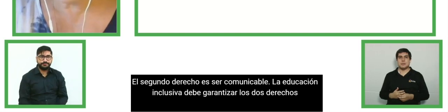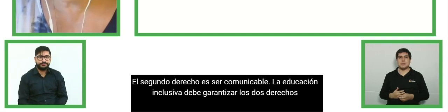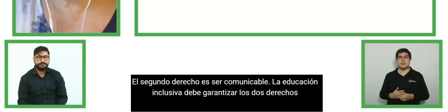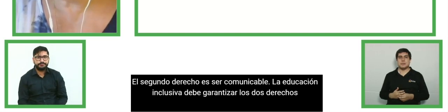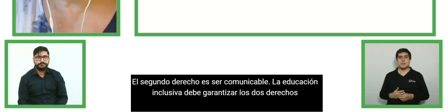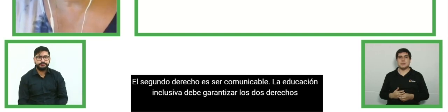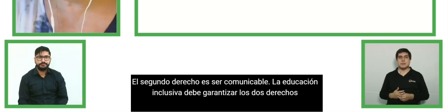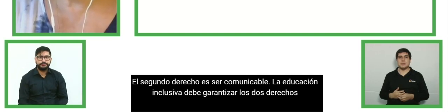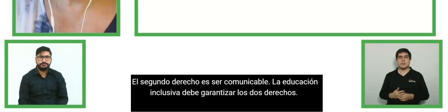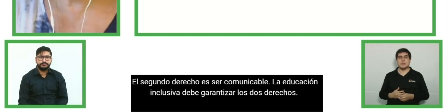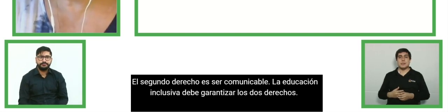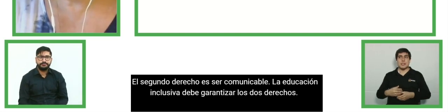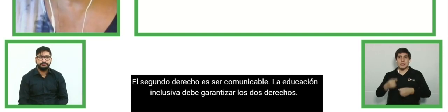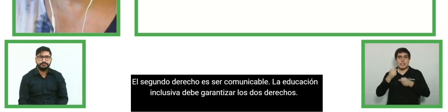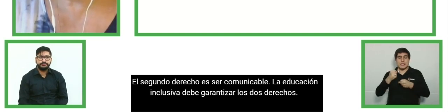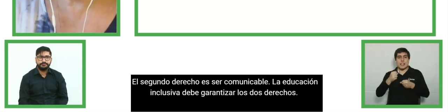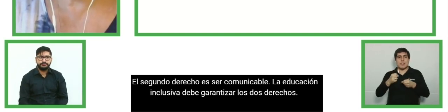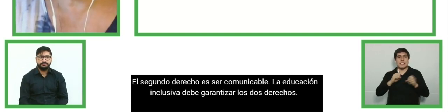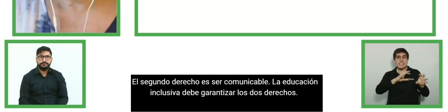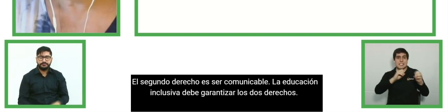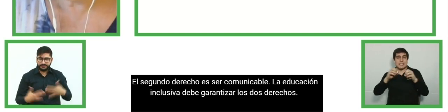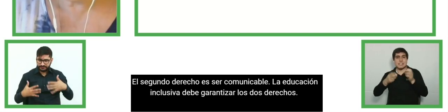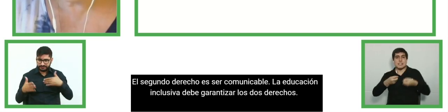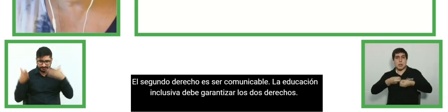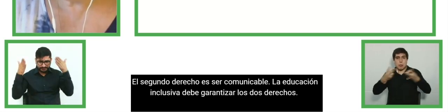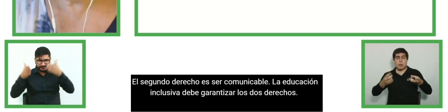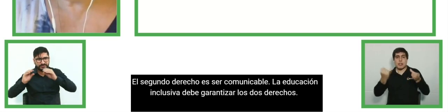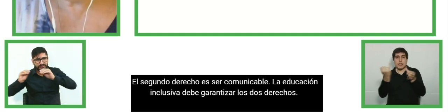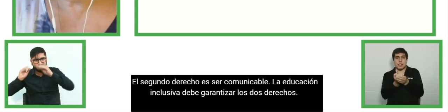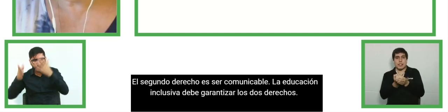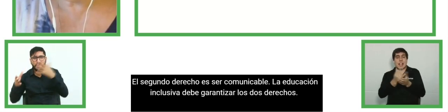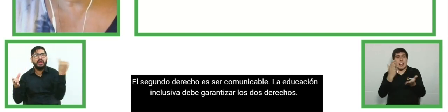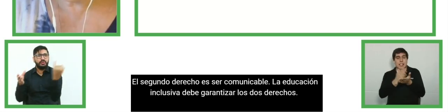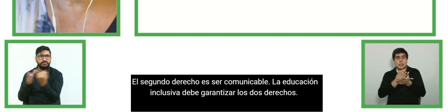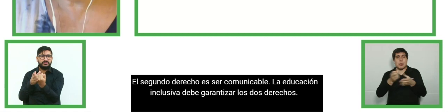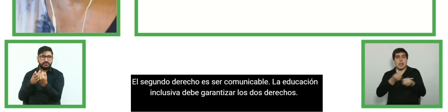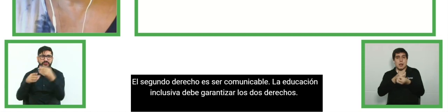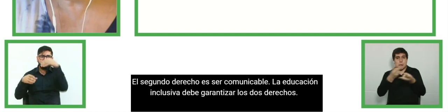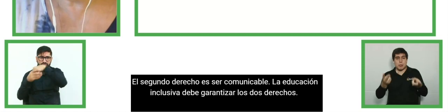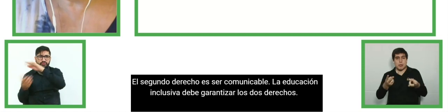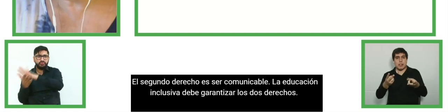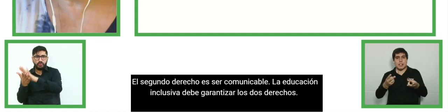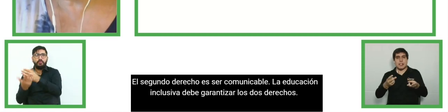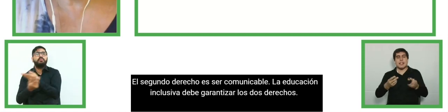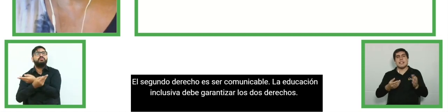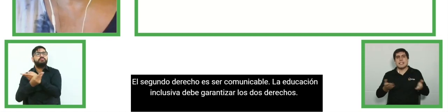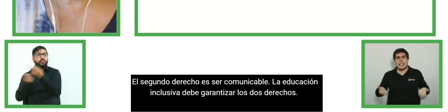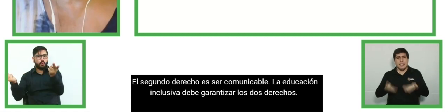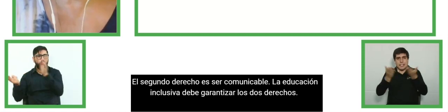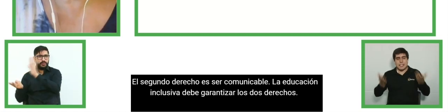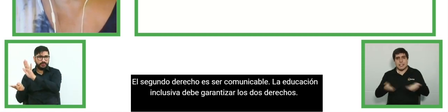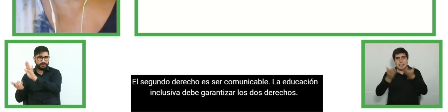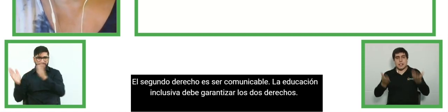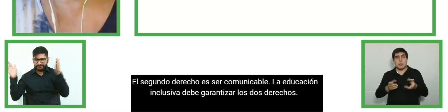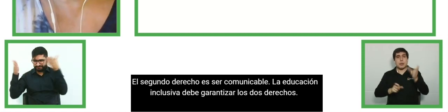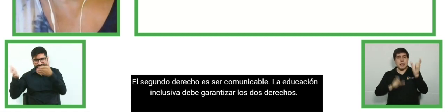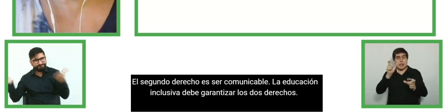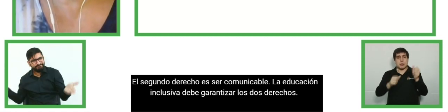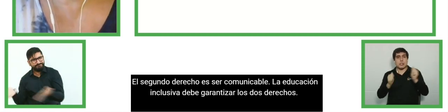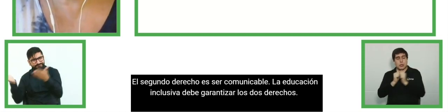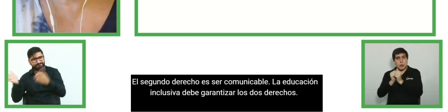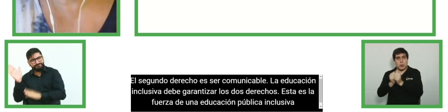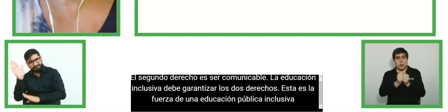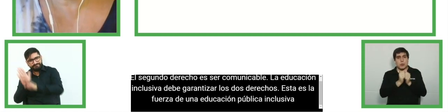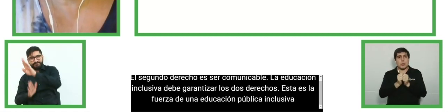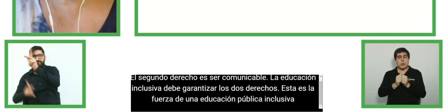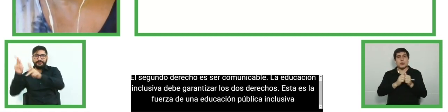This is the strength of an inclusive communication. Inclusive education promotes the encounter of all types of communication